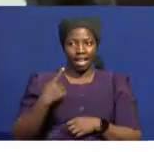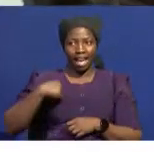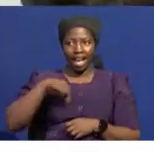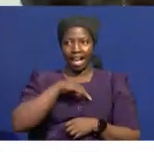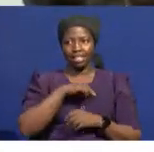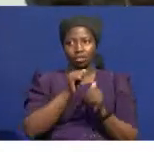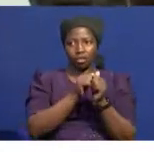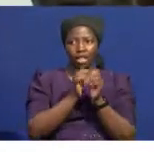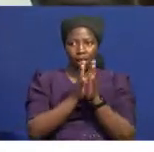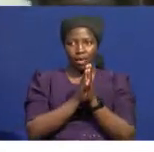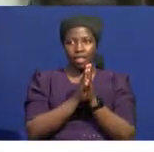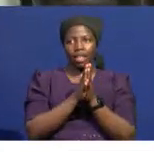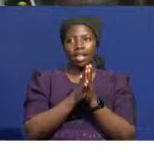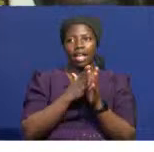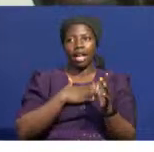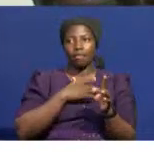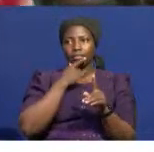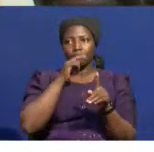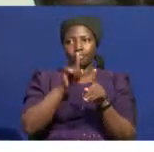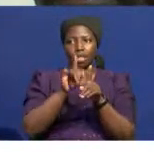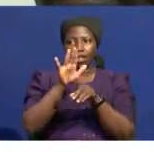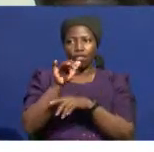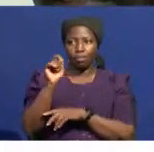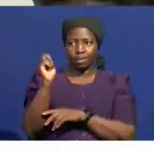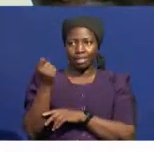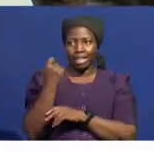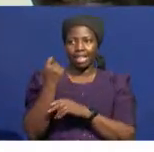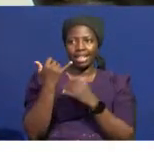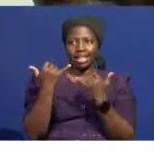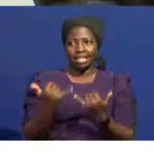from the Kenyan Young